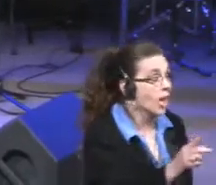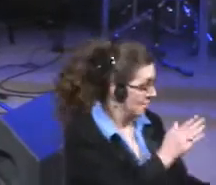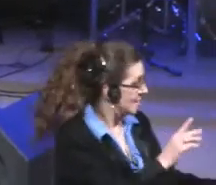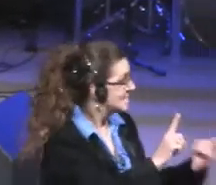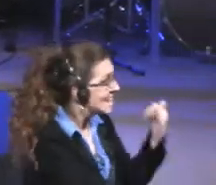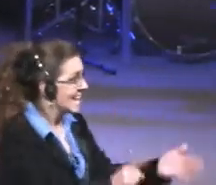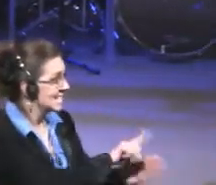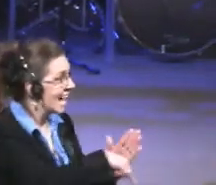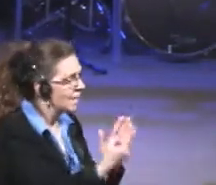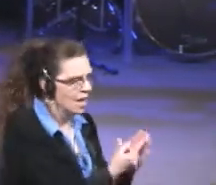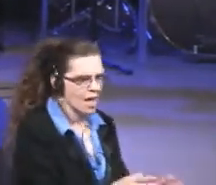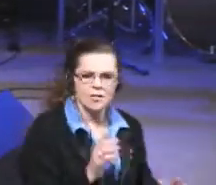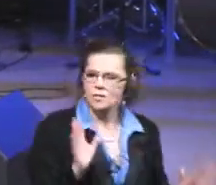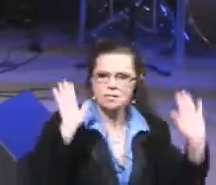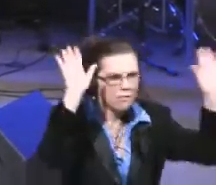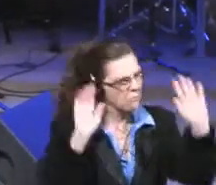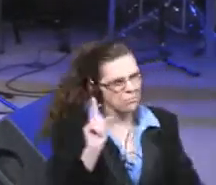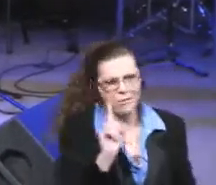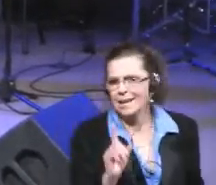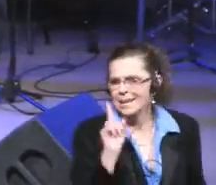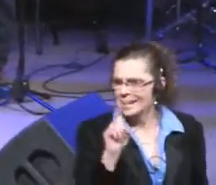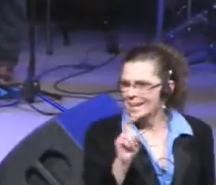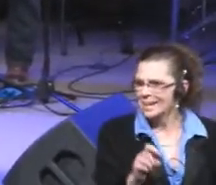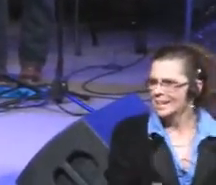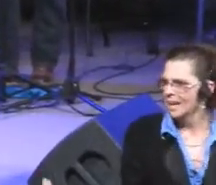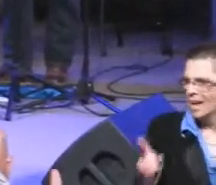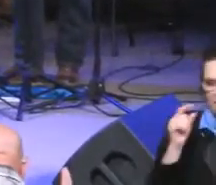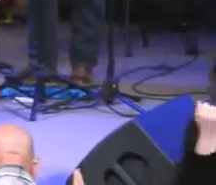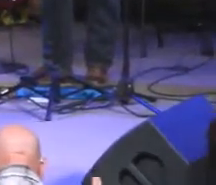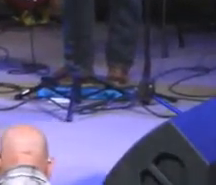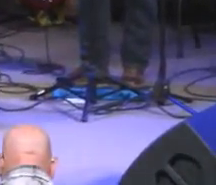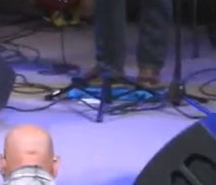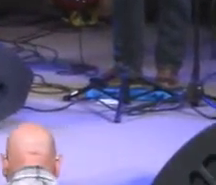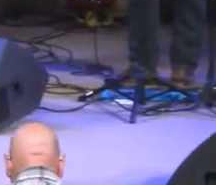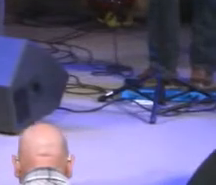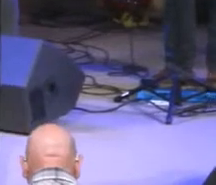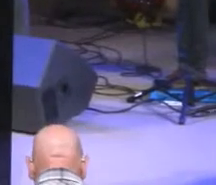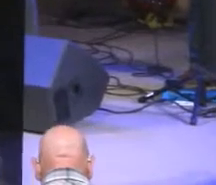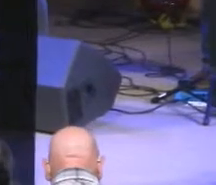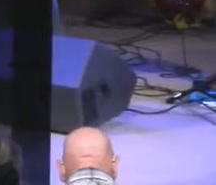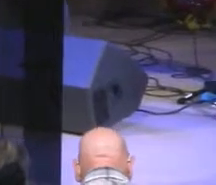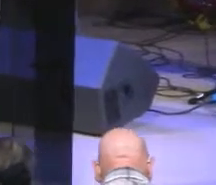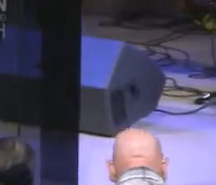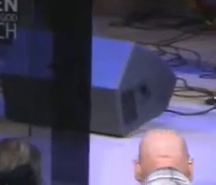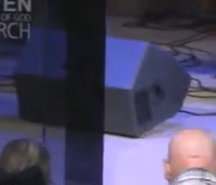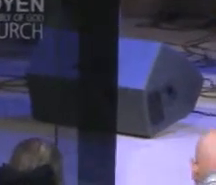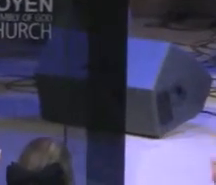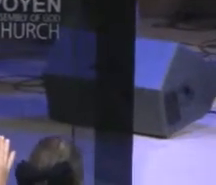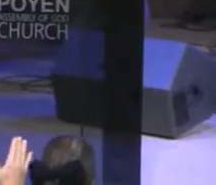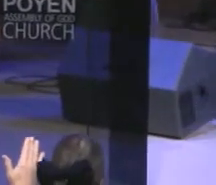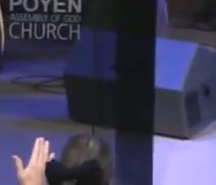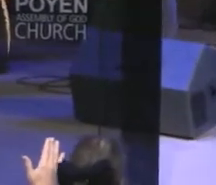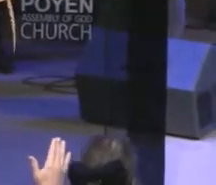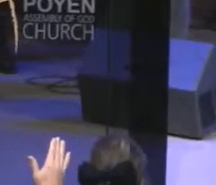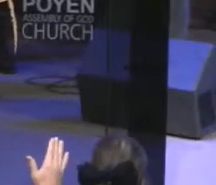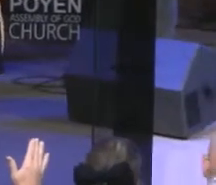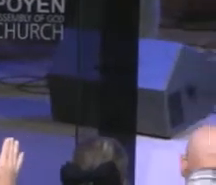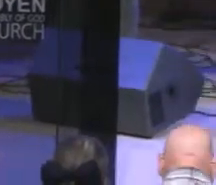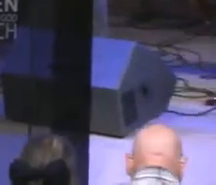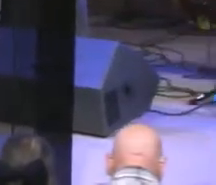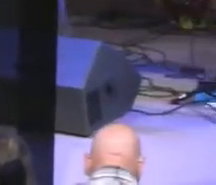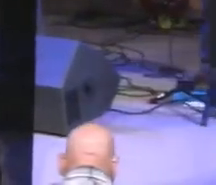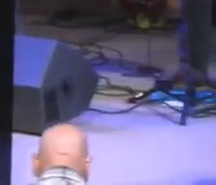a great need. Amen. There's a great battle that's going on, church. If you're not aware of it, there's a spiritual battle going on. It's happening in high places, and